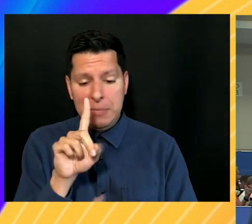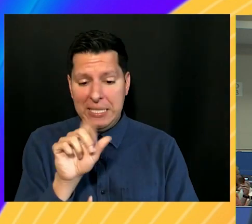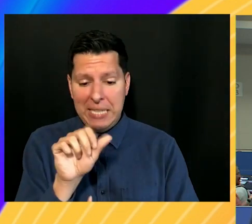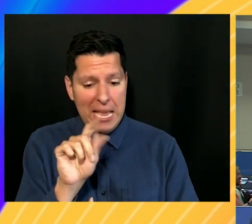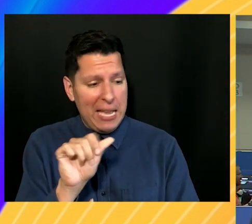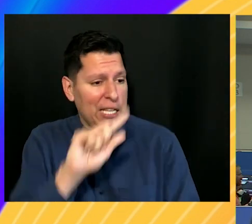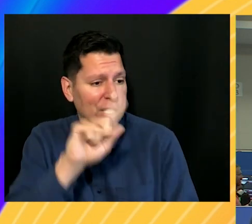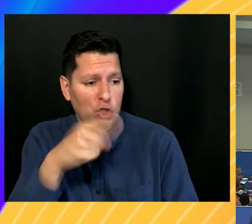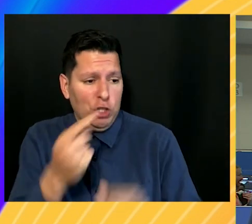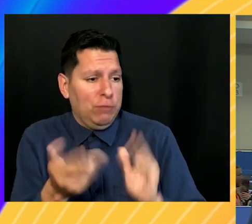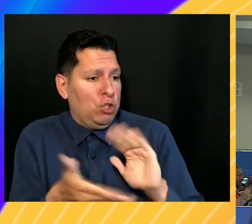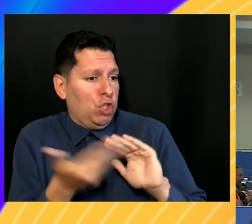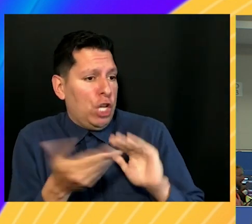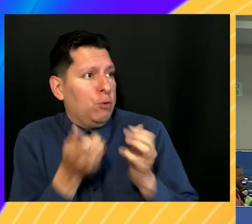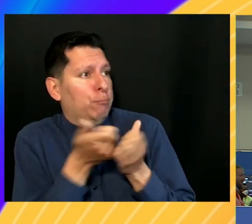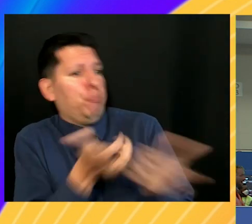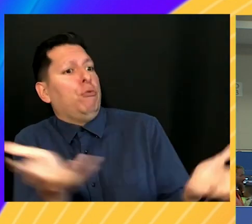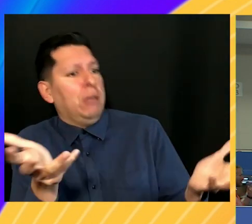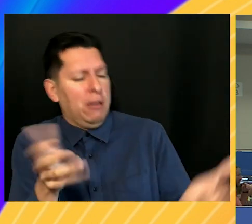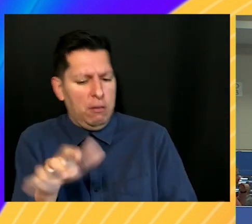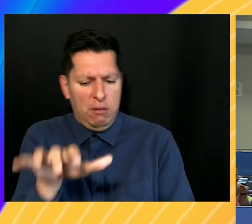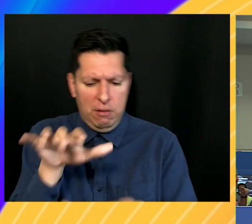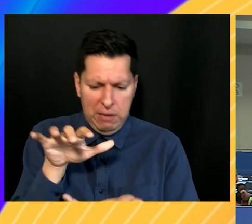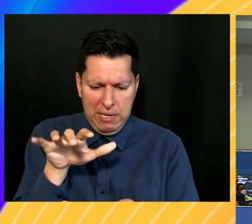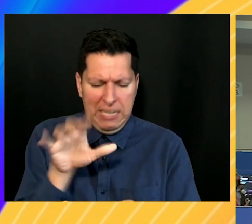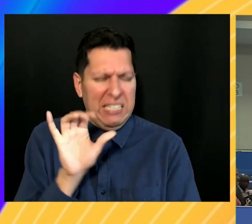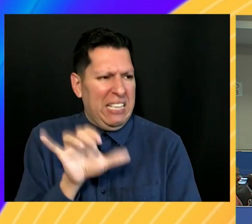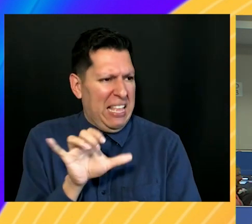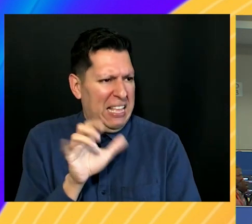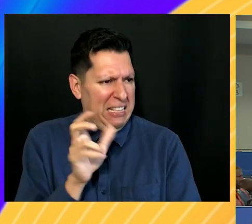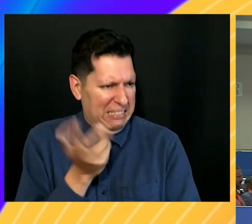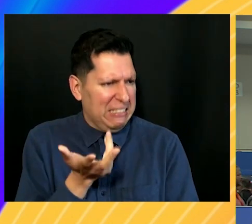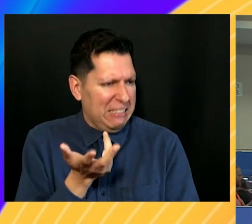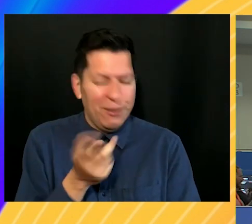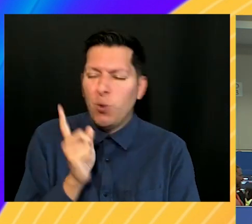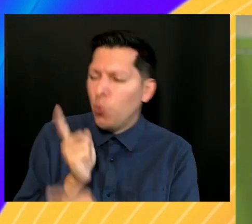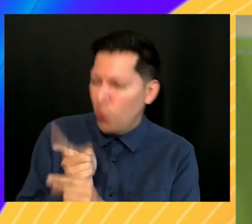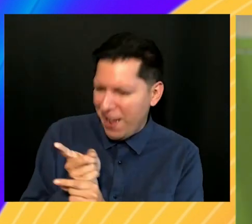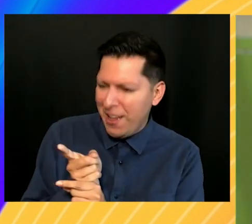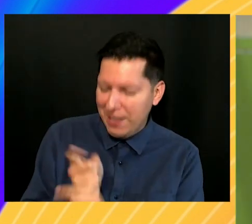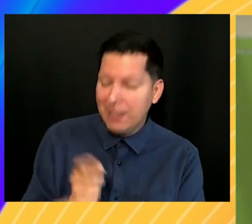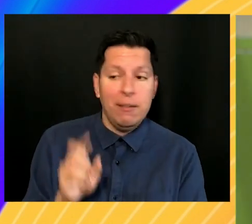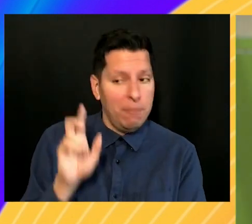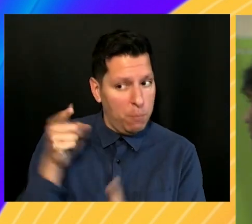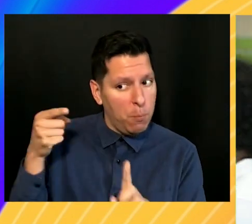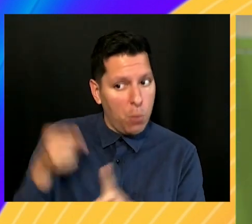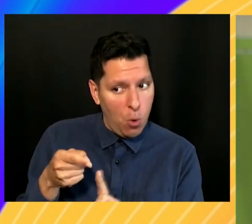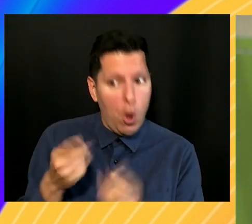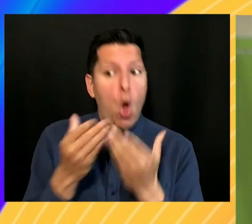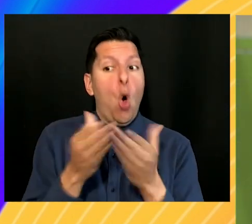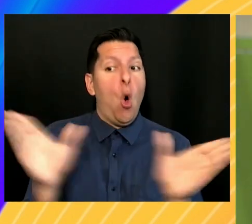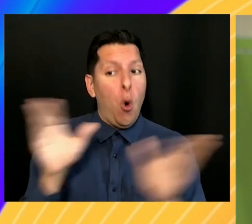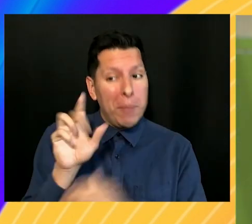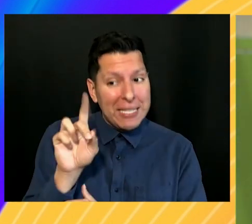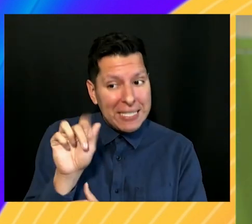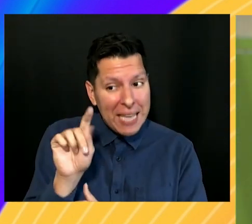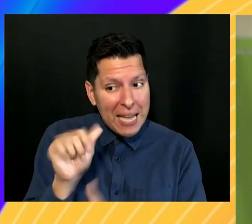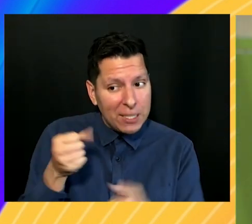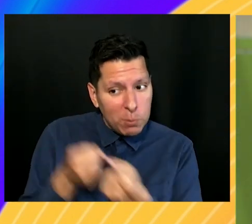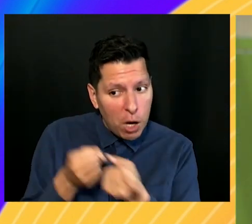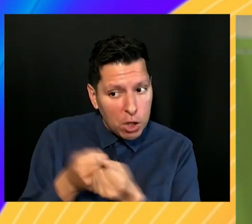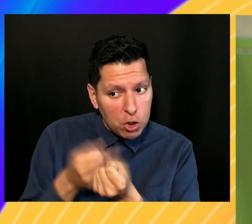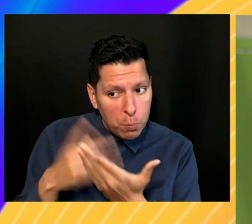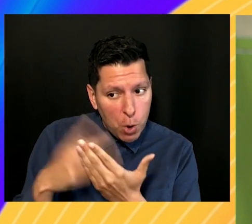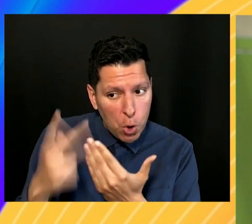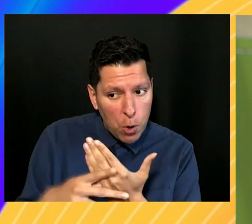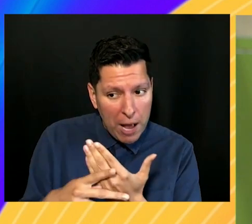generated, or it's the product of generation. Exactly, and that's one really good thing to point about the Open Data Sponsorship Program, is that the data that we